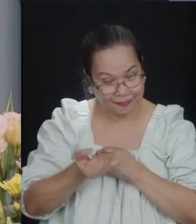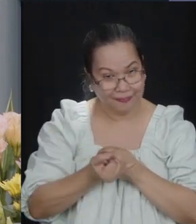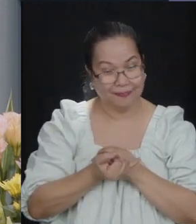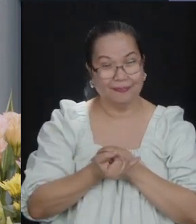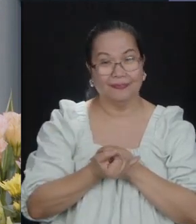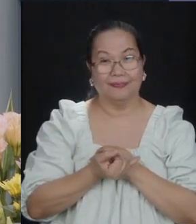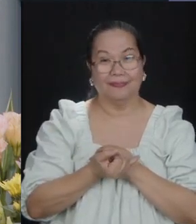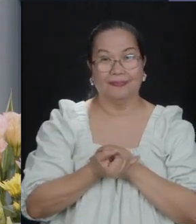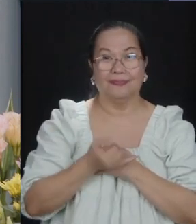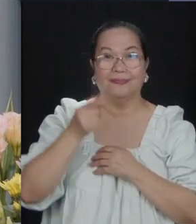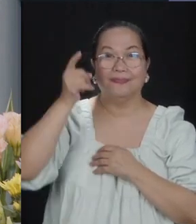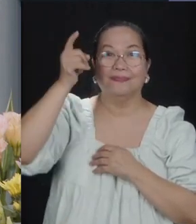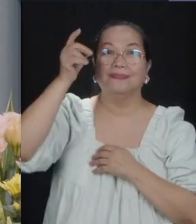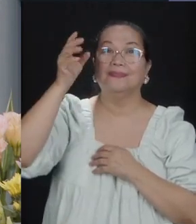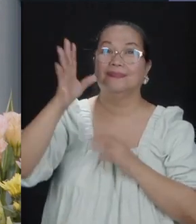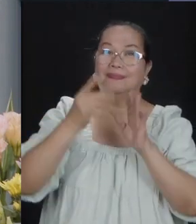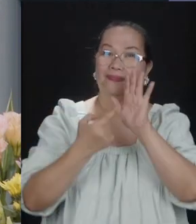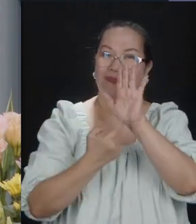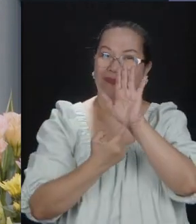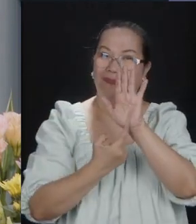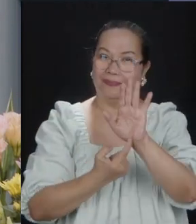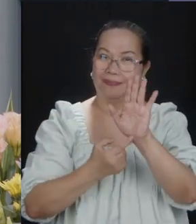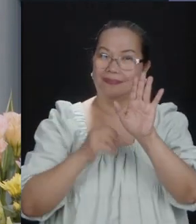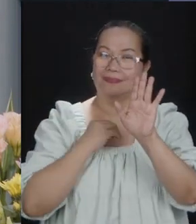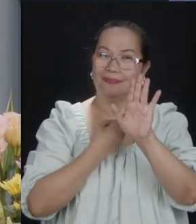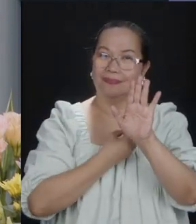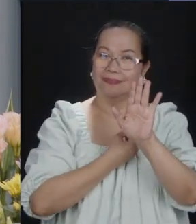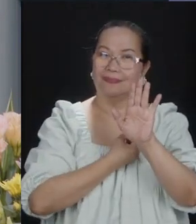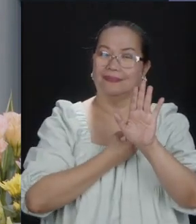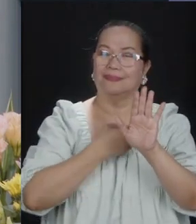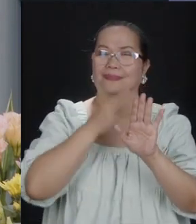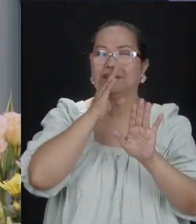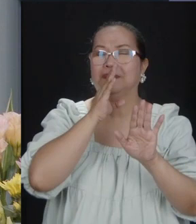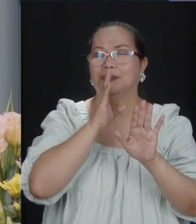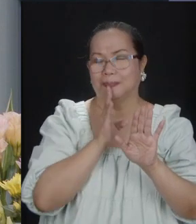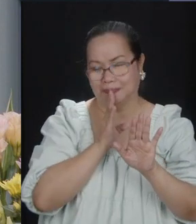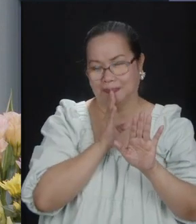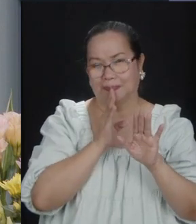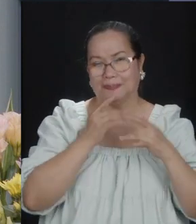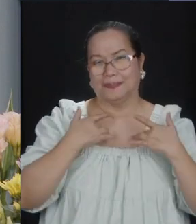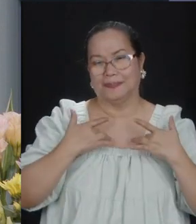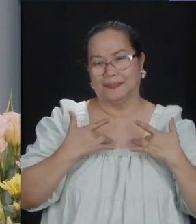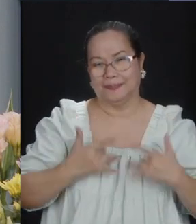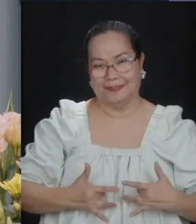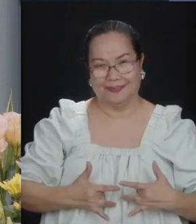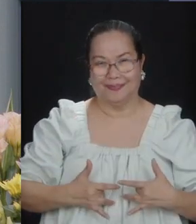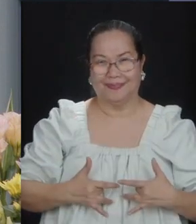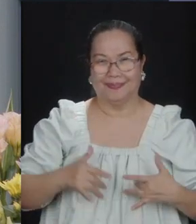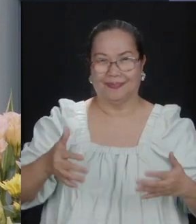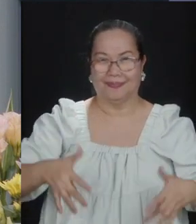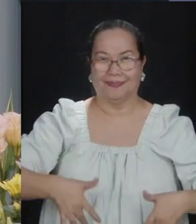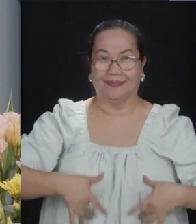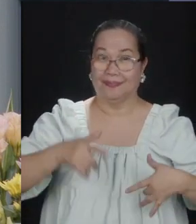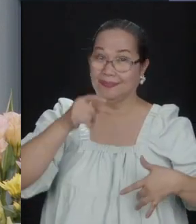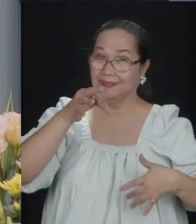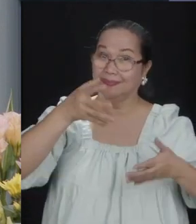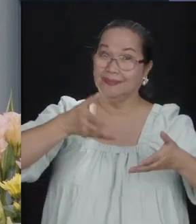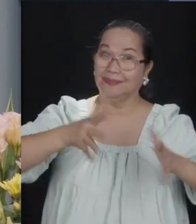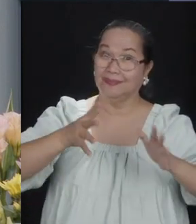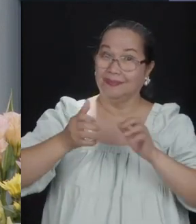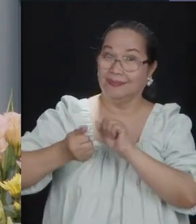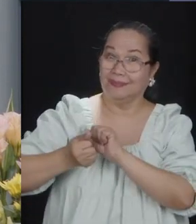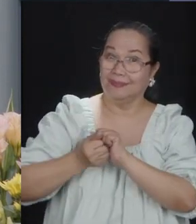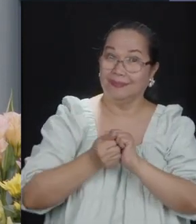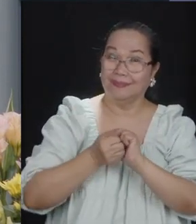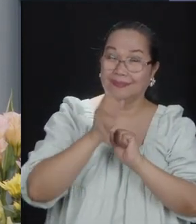If we invite him, he will show up in our brokenness. So will you allow him to come alongside you in